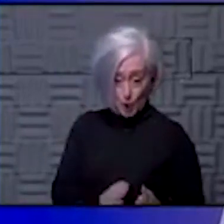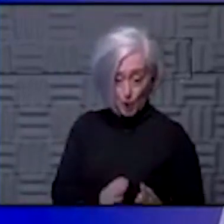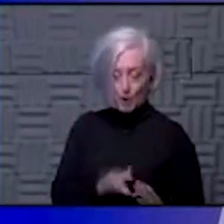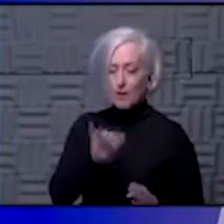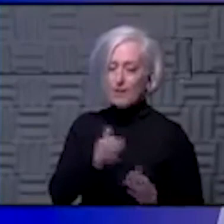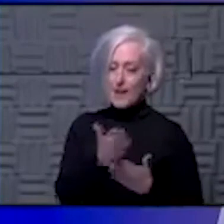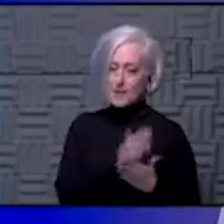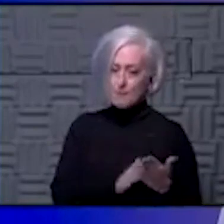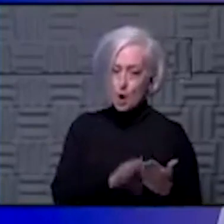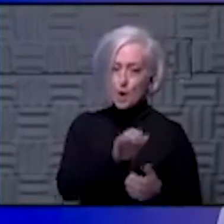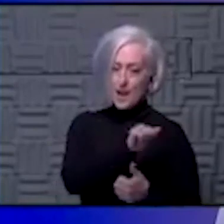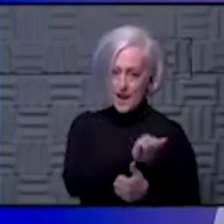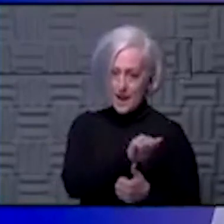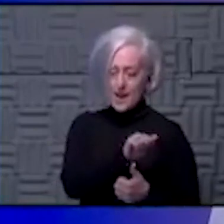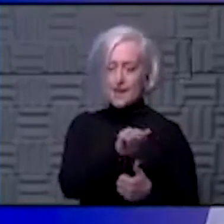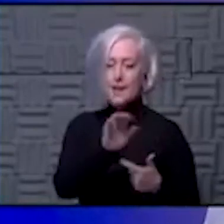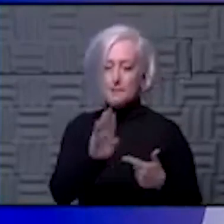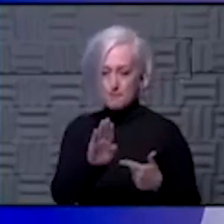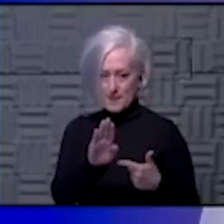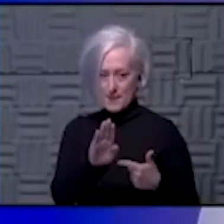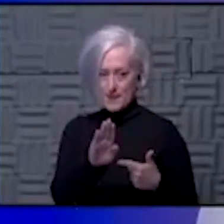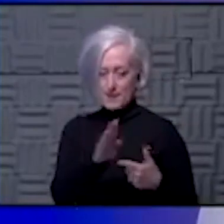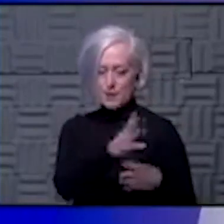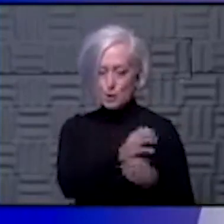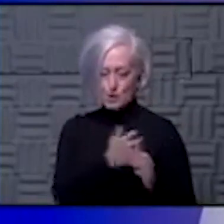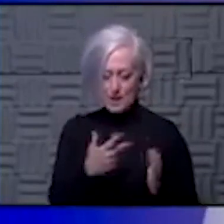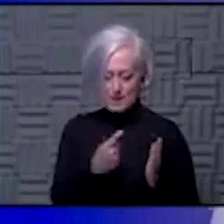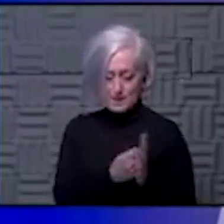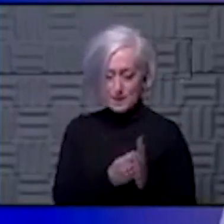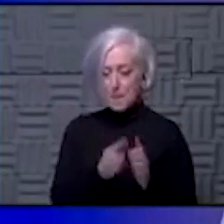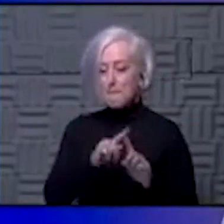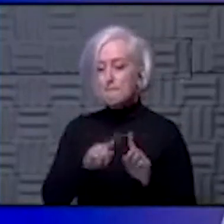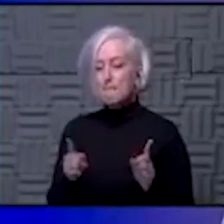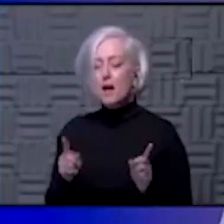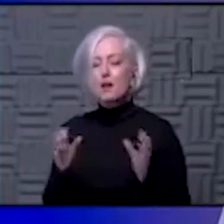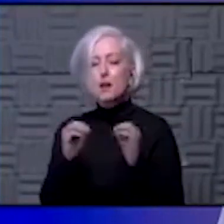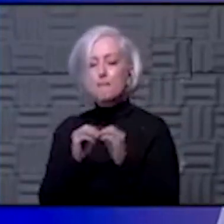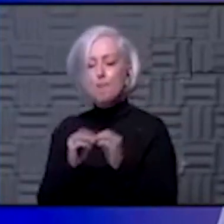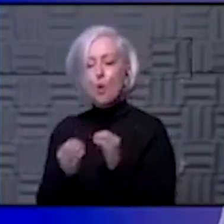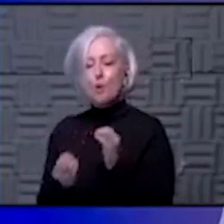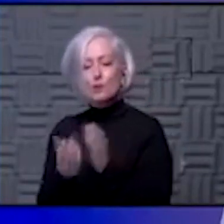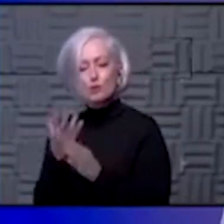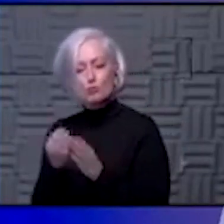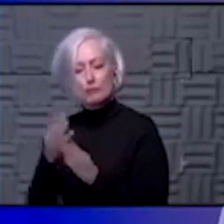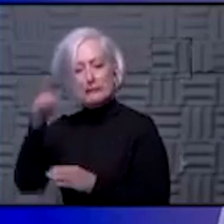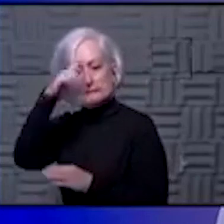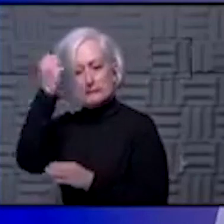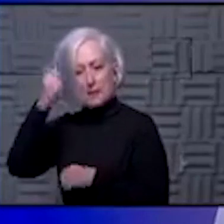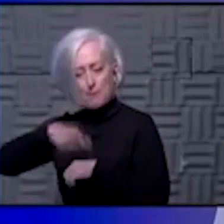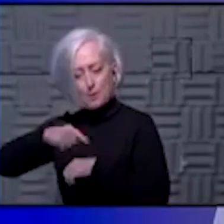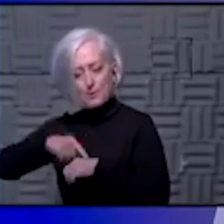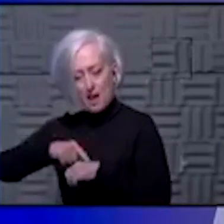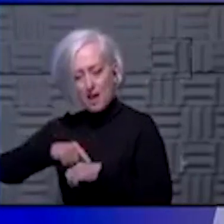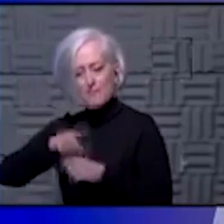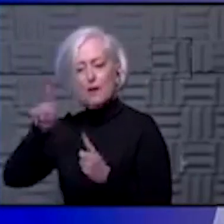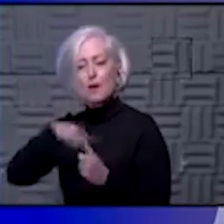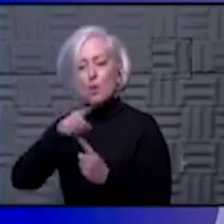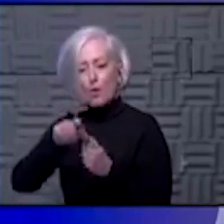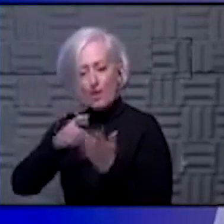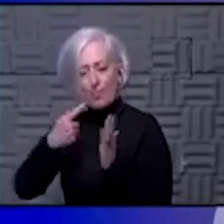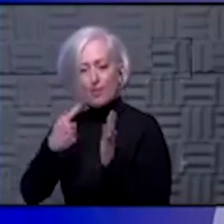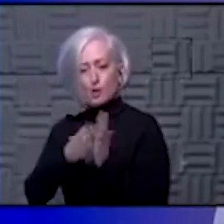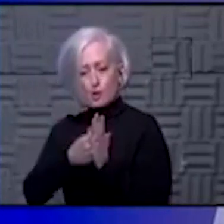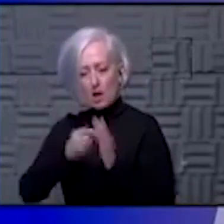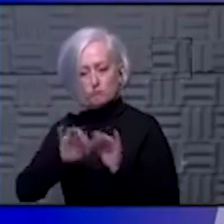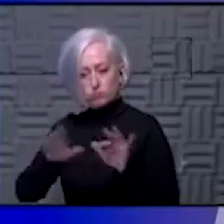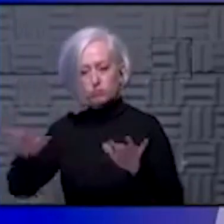1B type of scenarios, but more in the later spring and summer. And so I think that was still ongoing, and by that